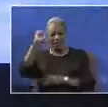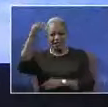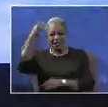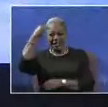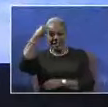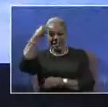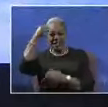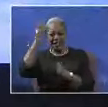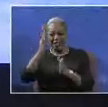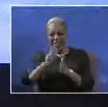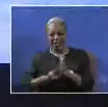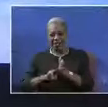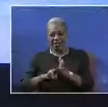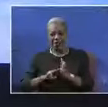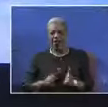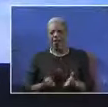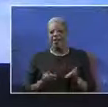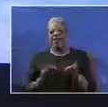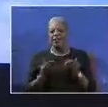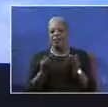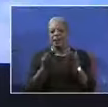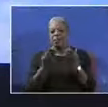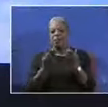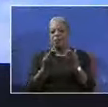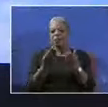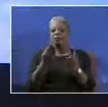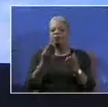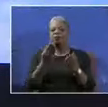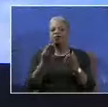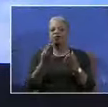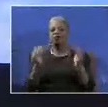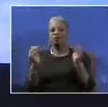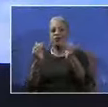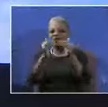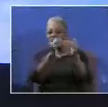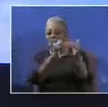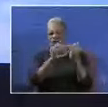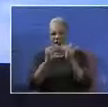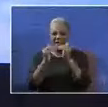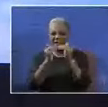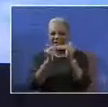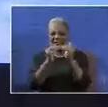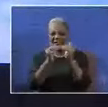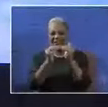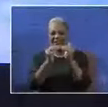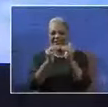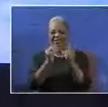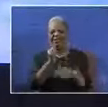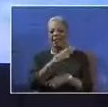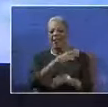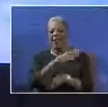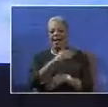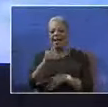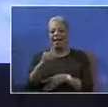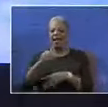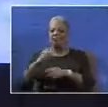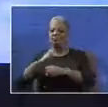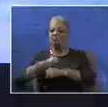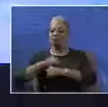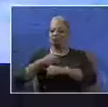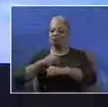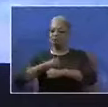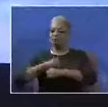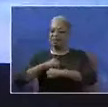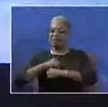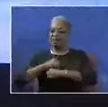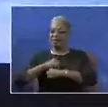that promotes justice, our budget and our militarism, the